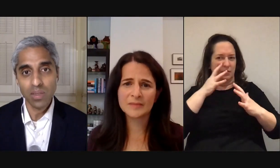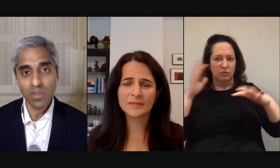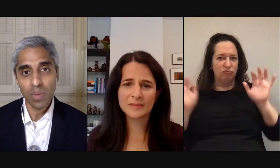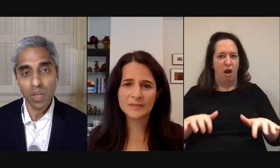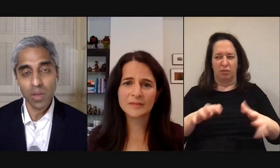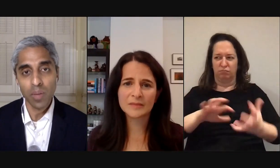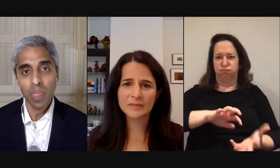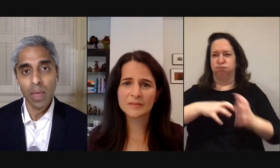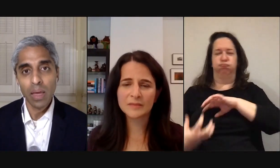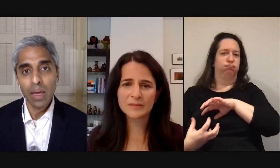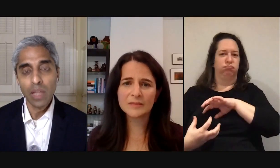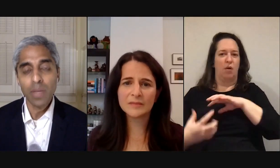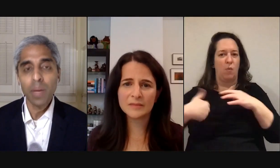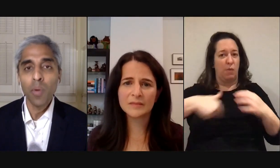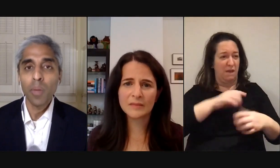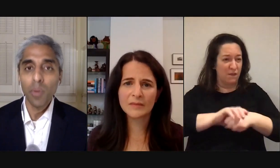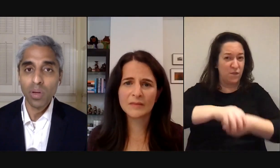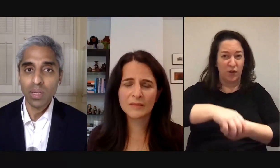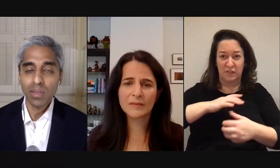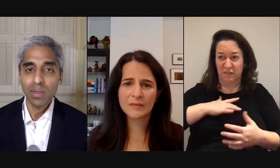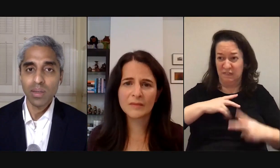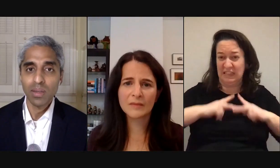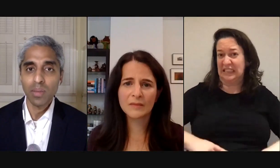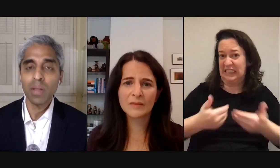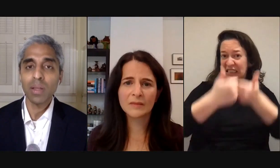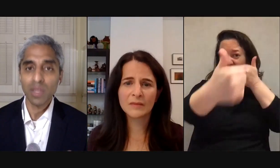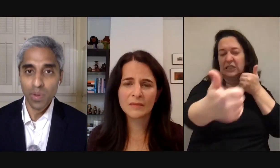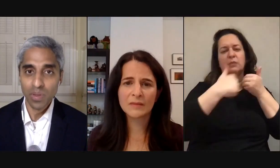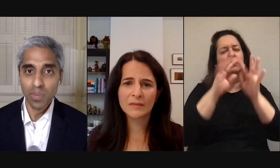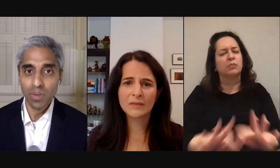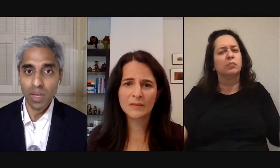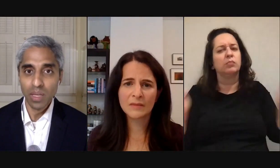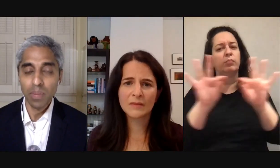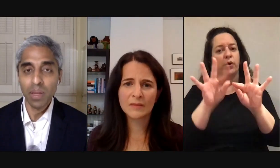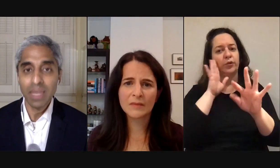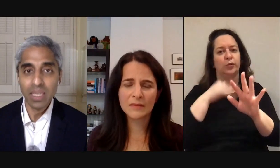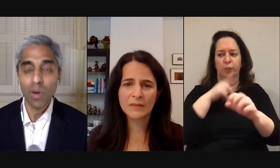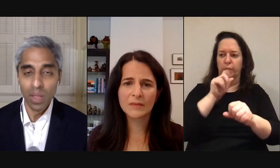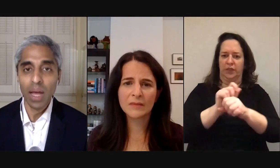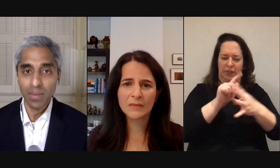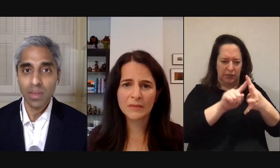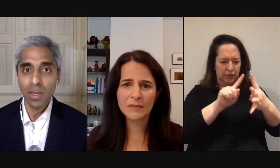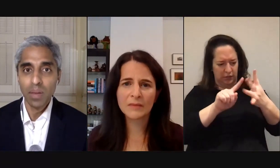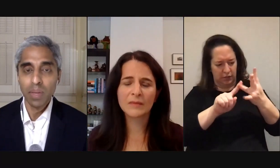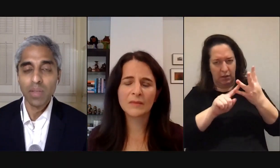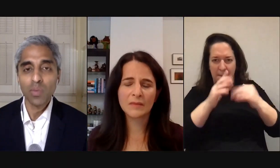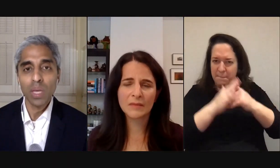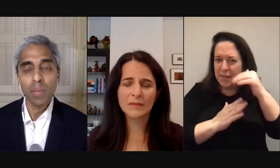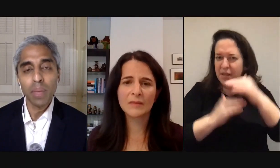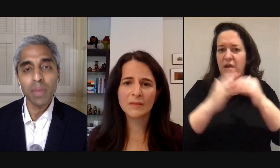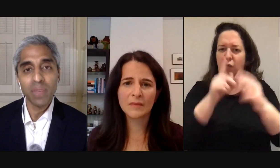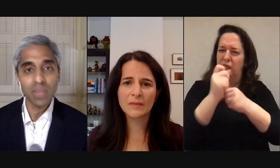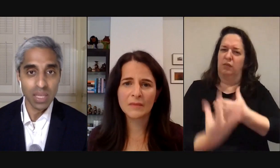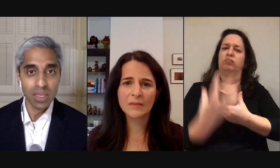physically distance from each other it's become more important to build on these principles and to build them into our lives because